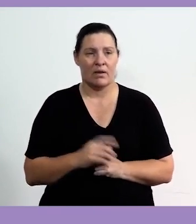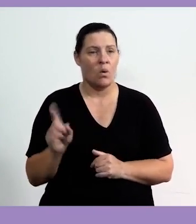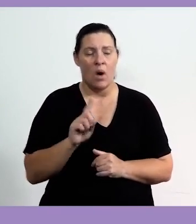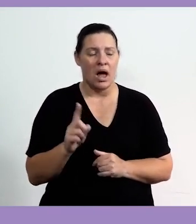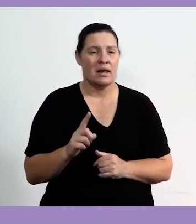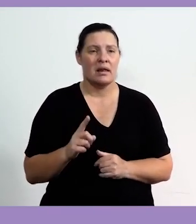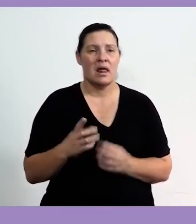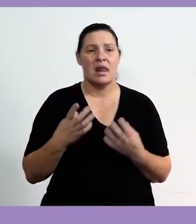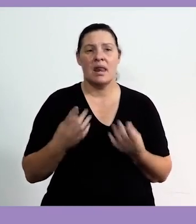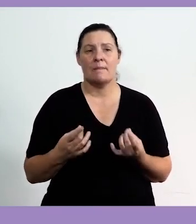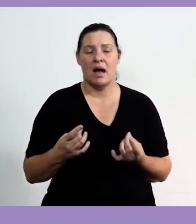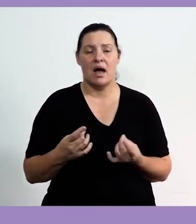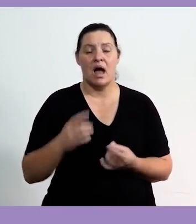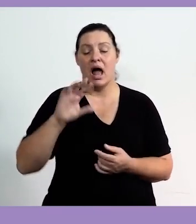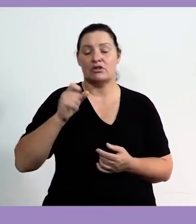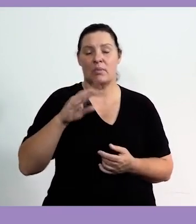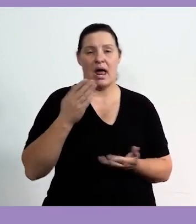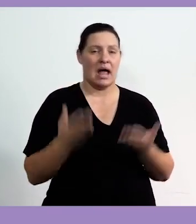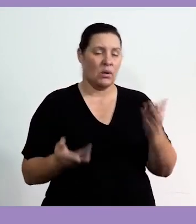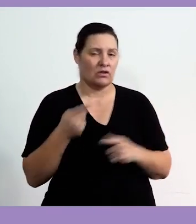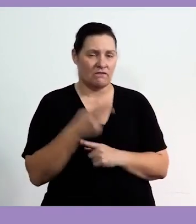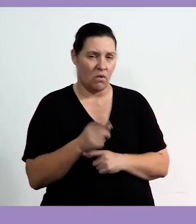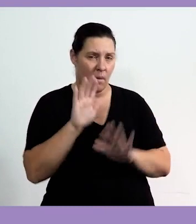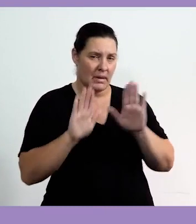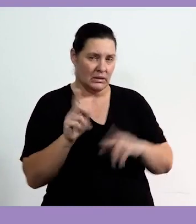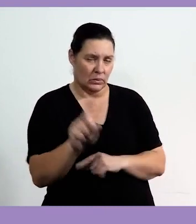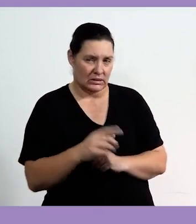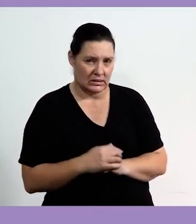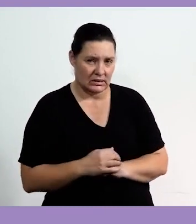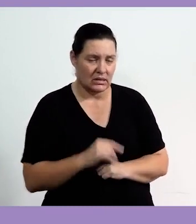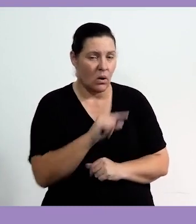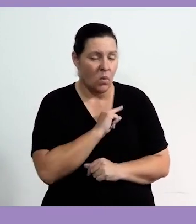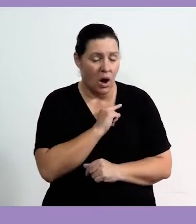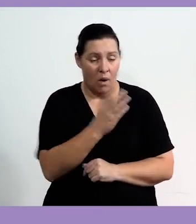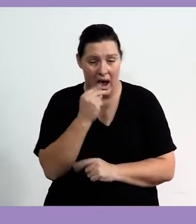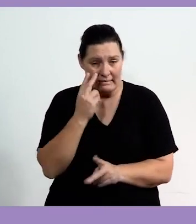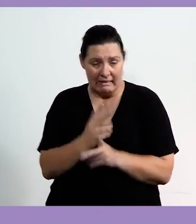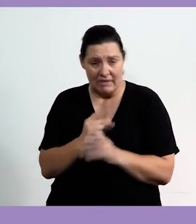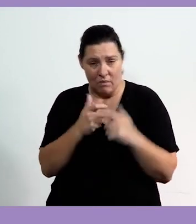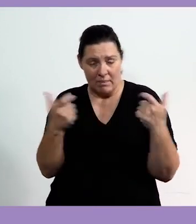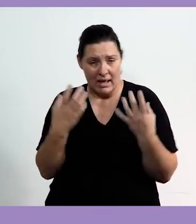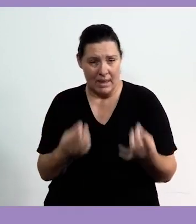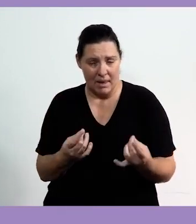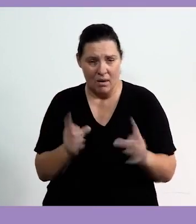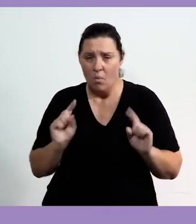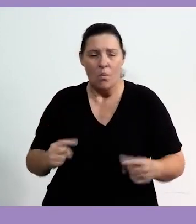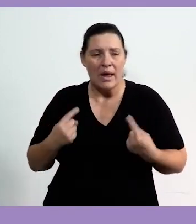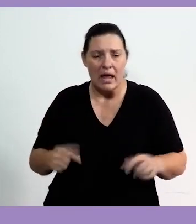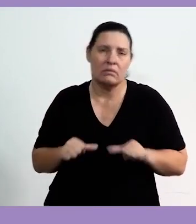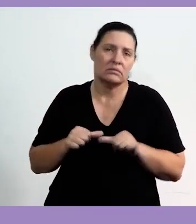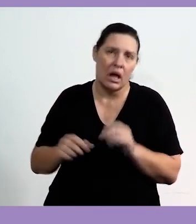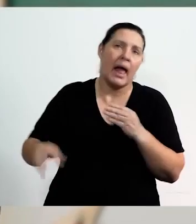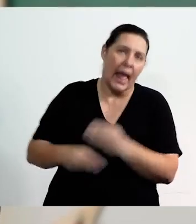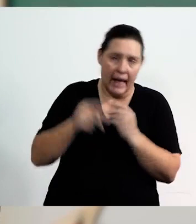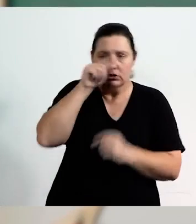But what will be now the algebraic equation for this pattern? Because if we are asked again for big numbers, we cannot